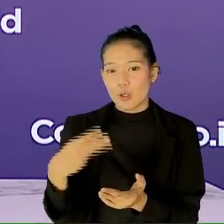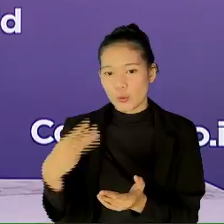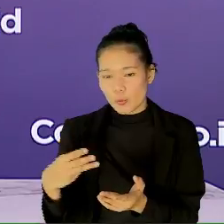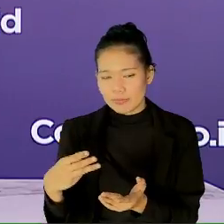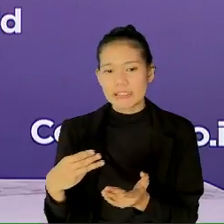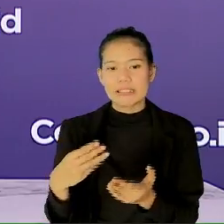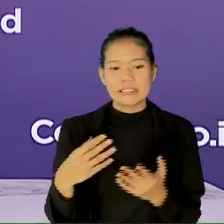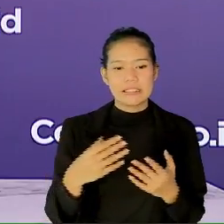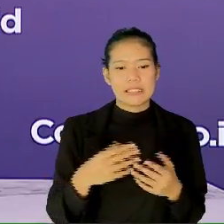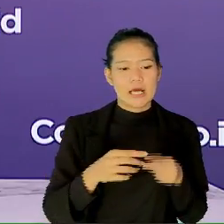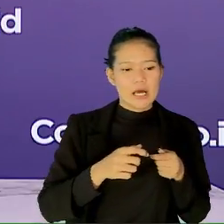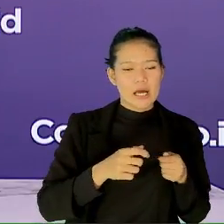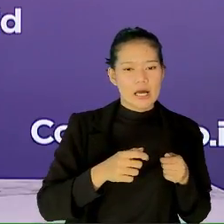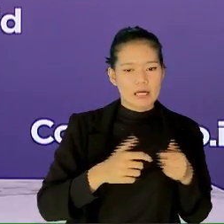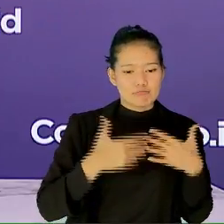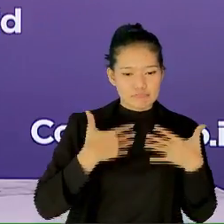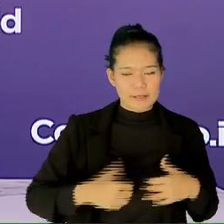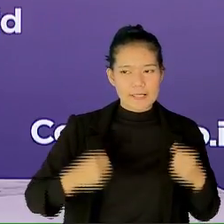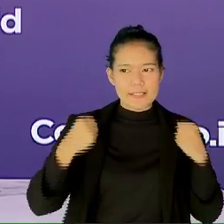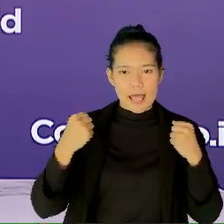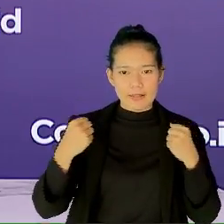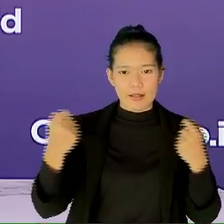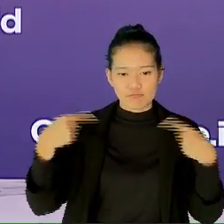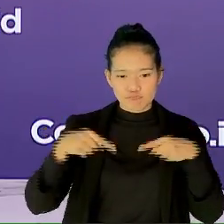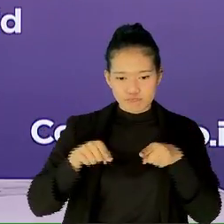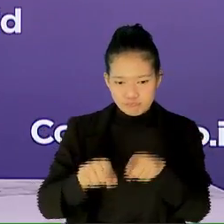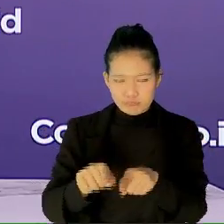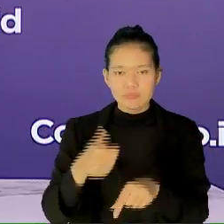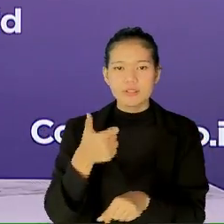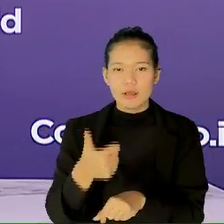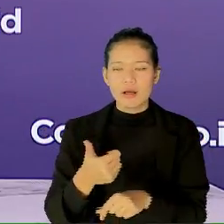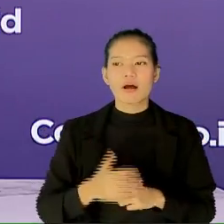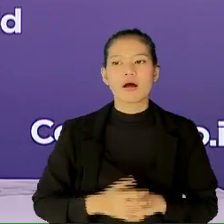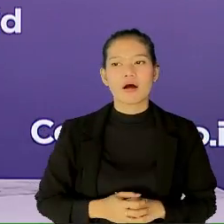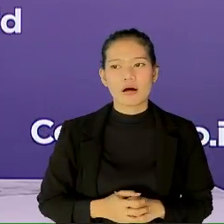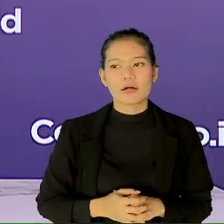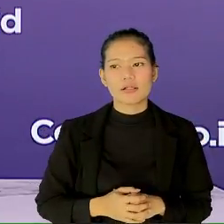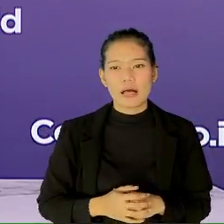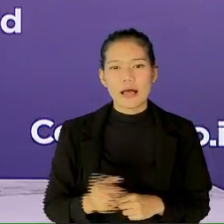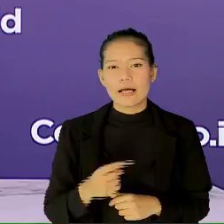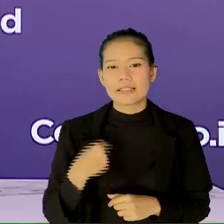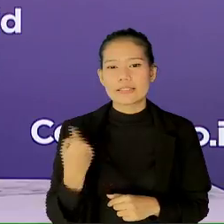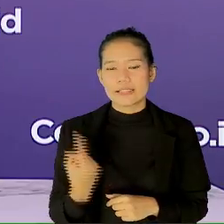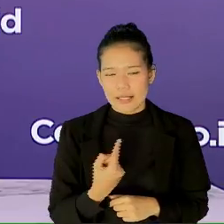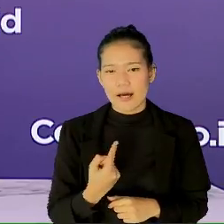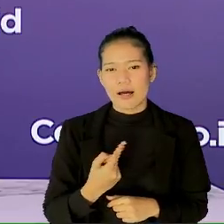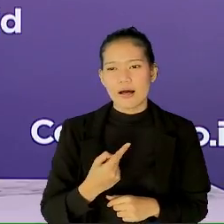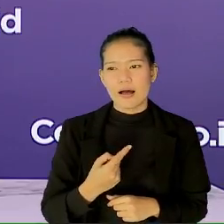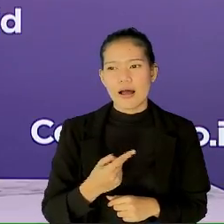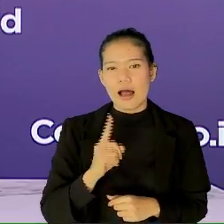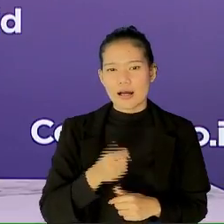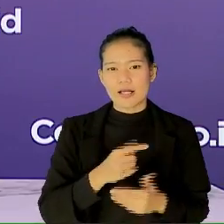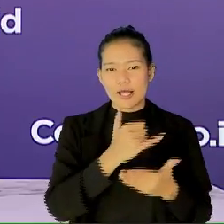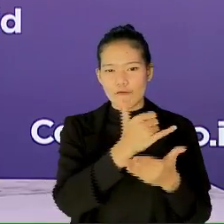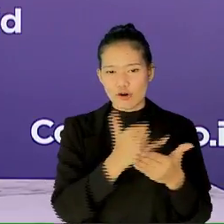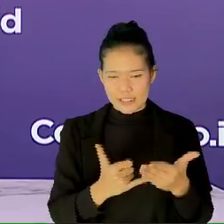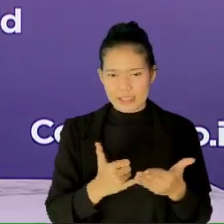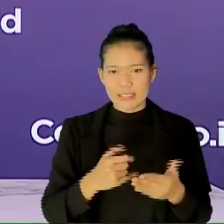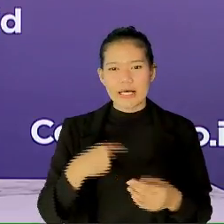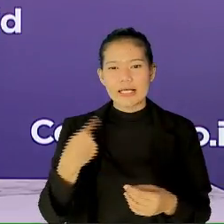health controls can work together. And we will ascertain